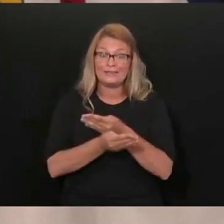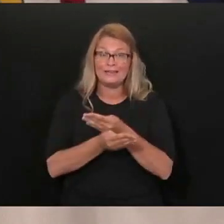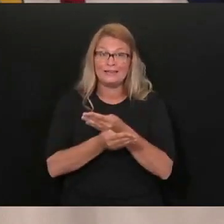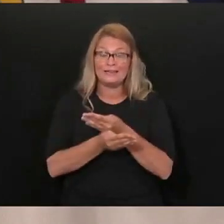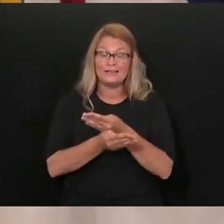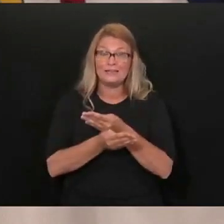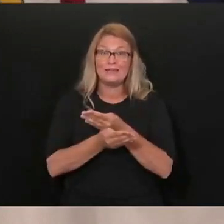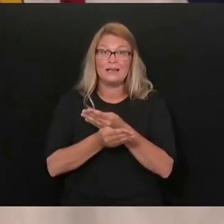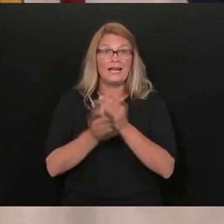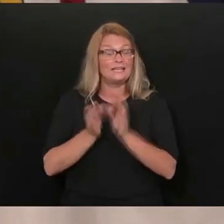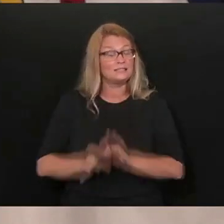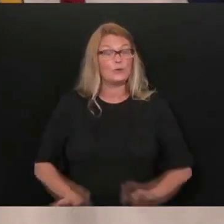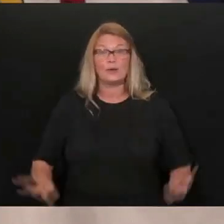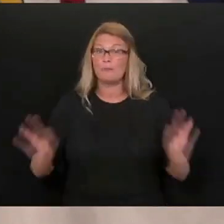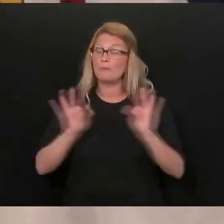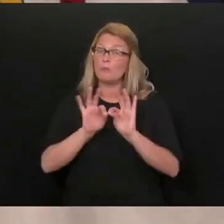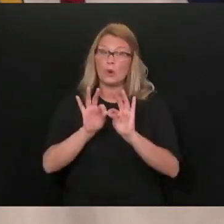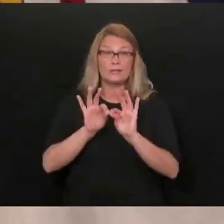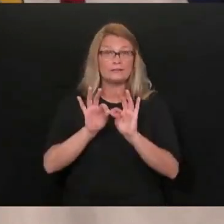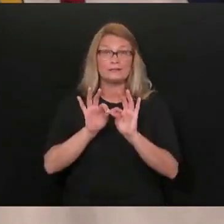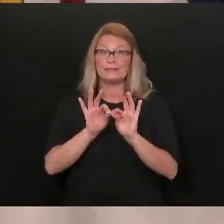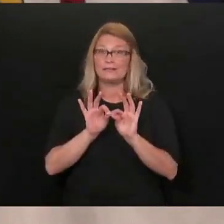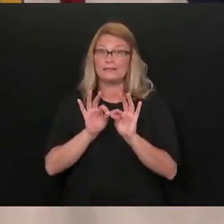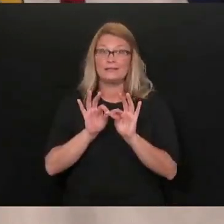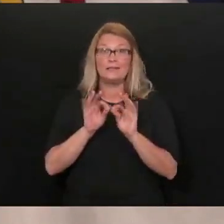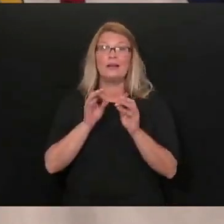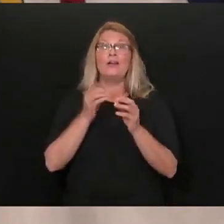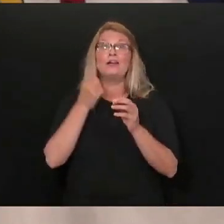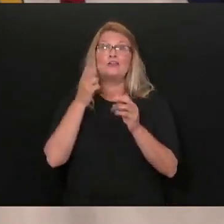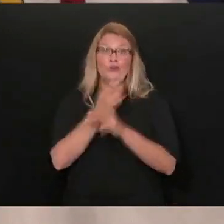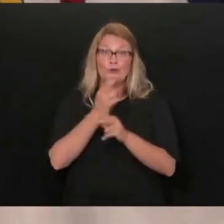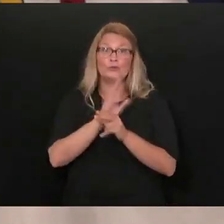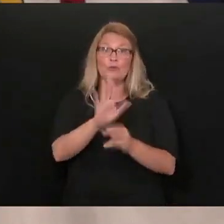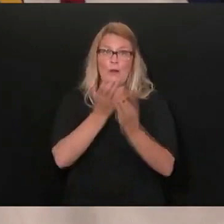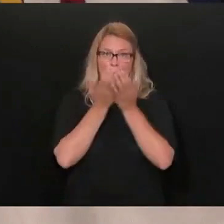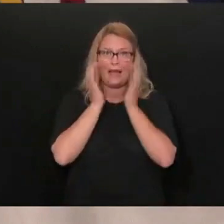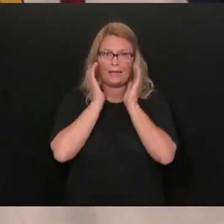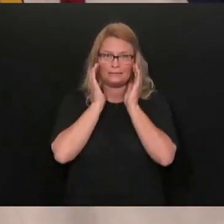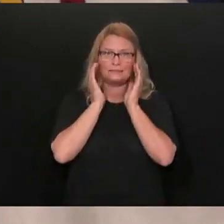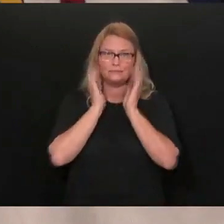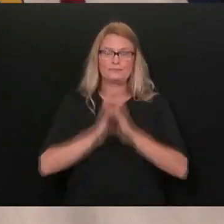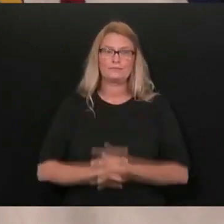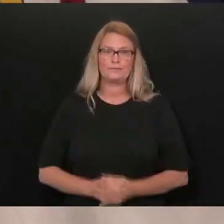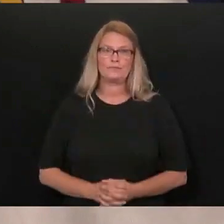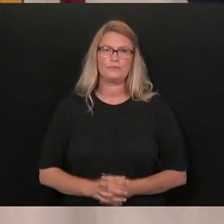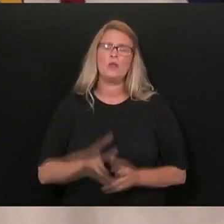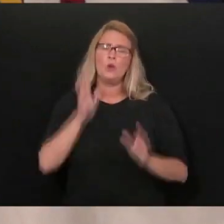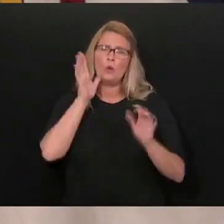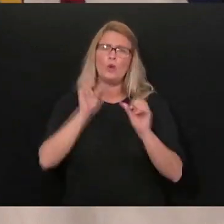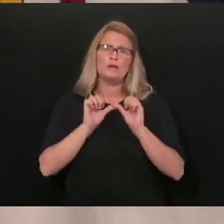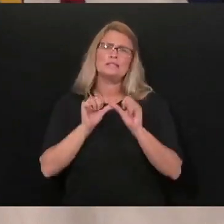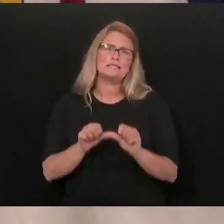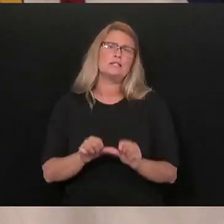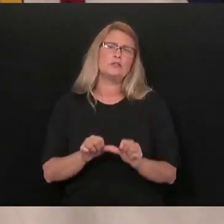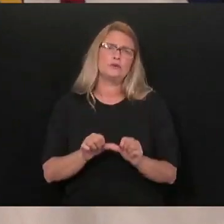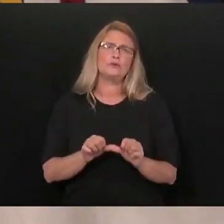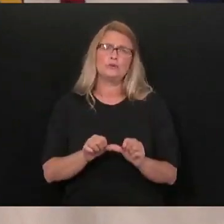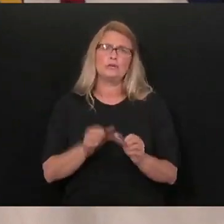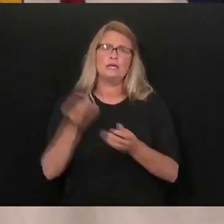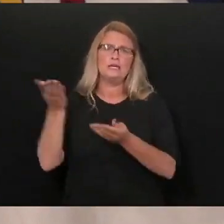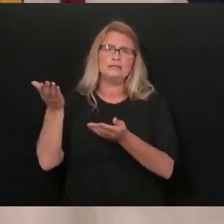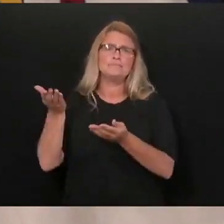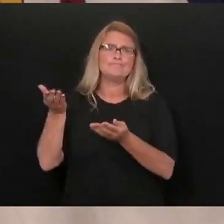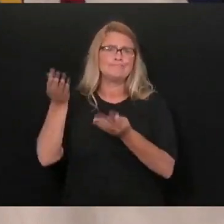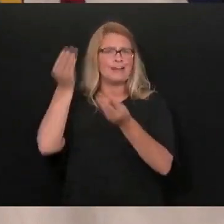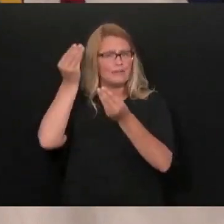are unbelievable in the mask favor. So anyway, we're going to continue to bring data